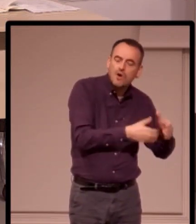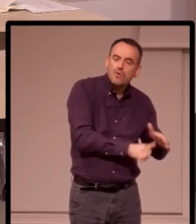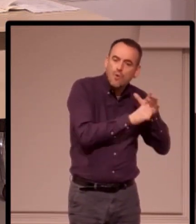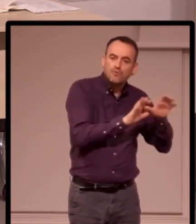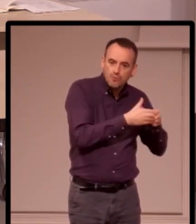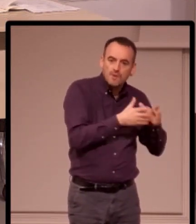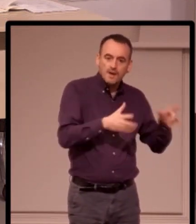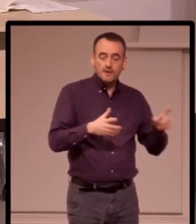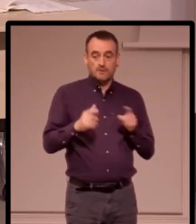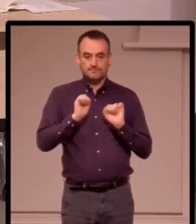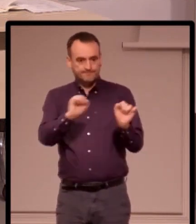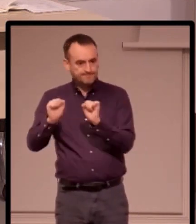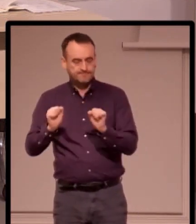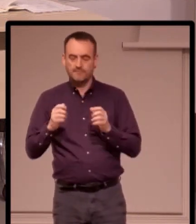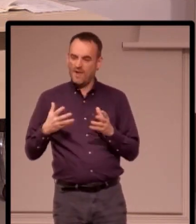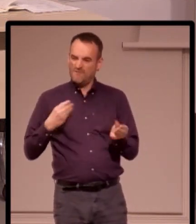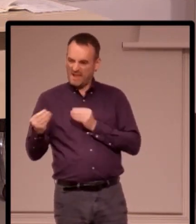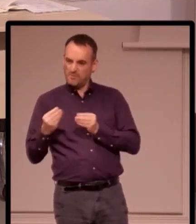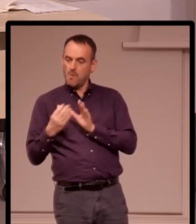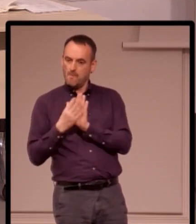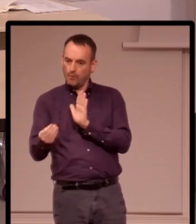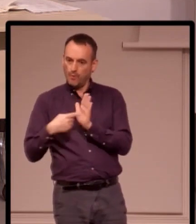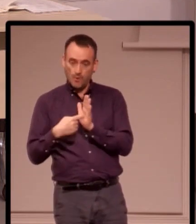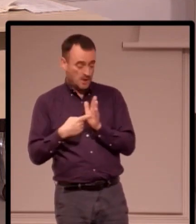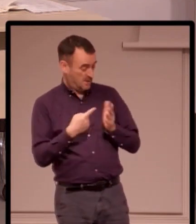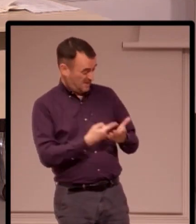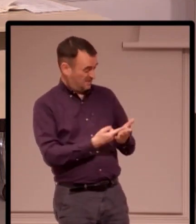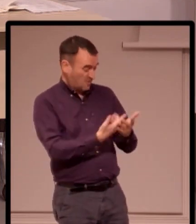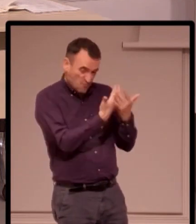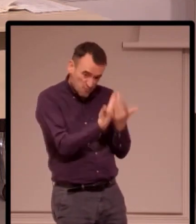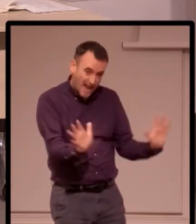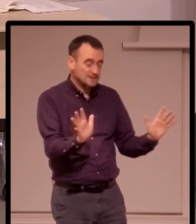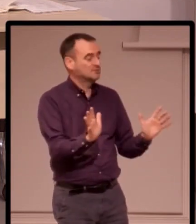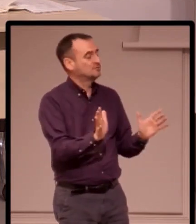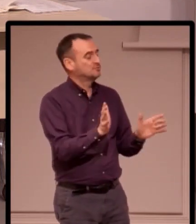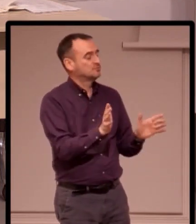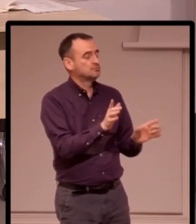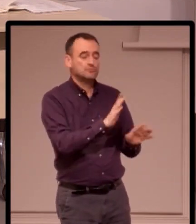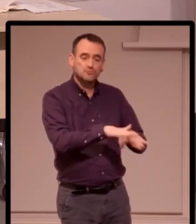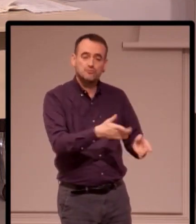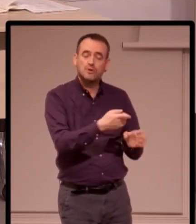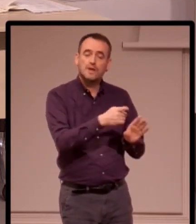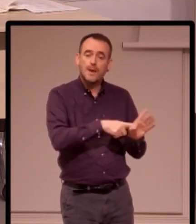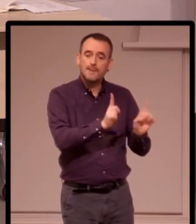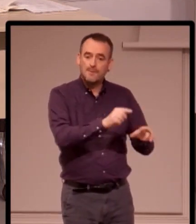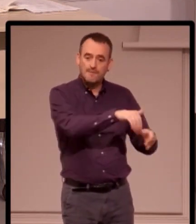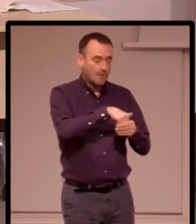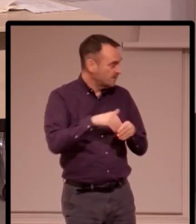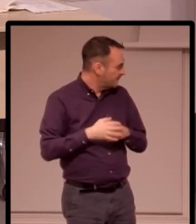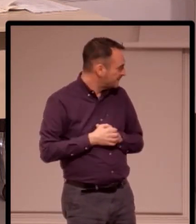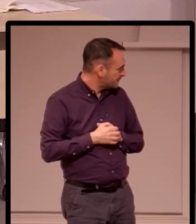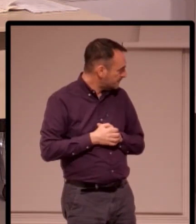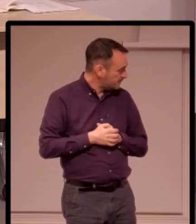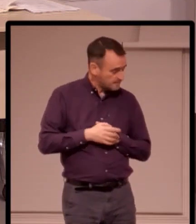to have everyone coming in and doing different things at times that are right for them. Okay. Lucy, did you want to add anything from a research